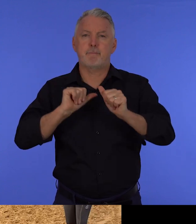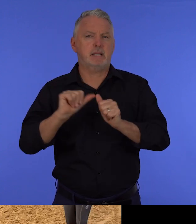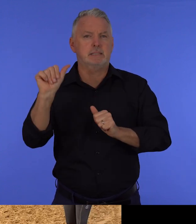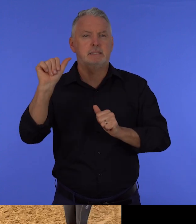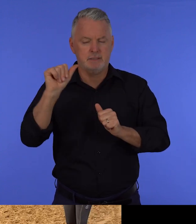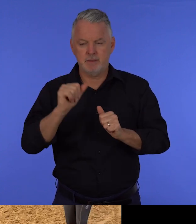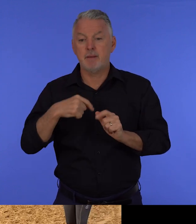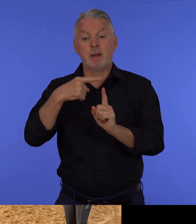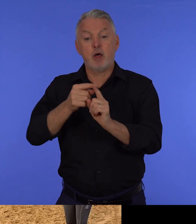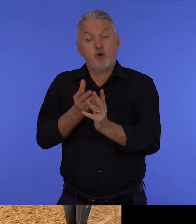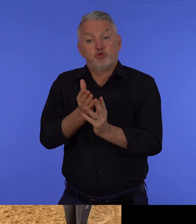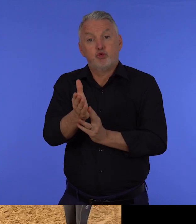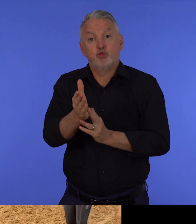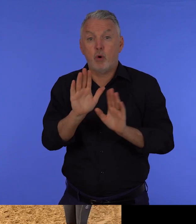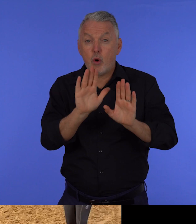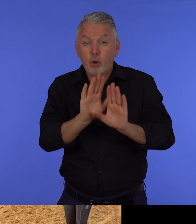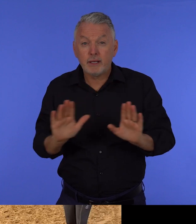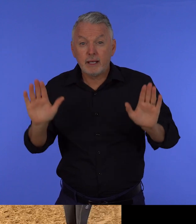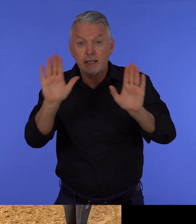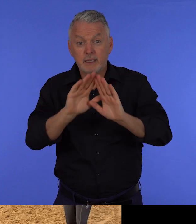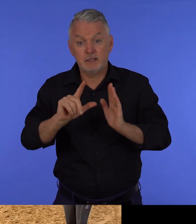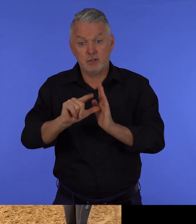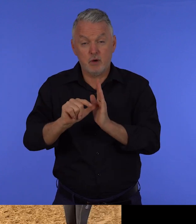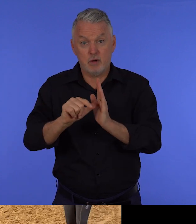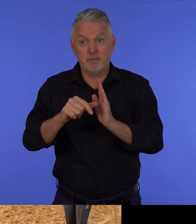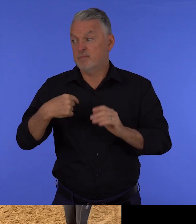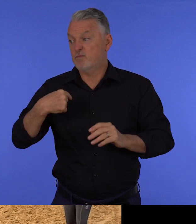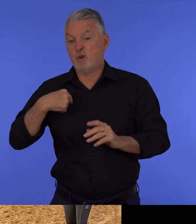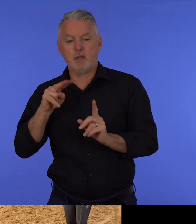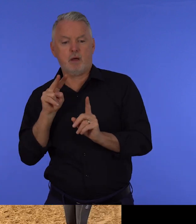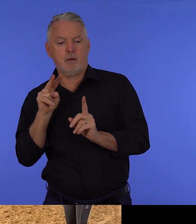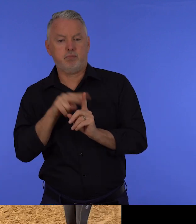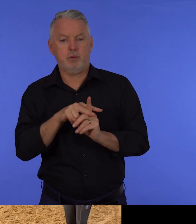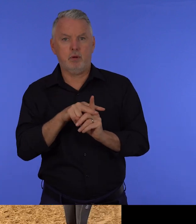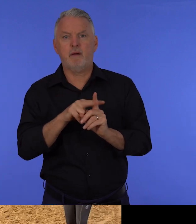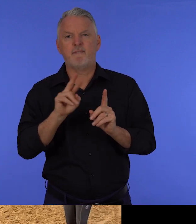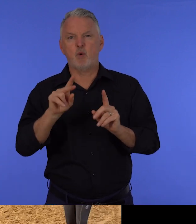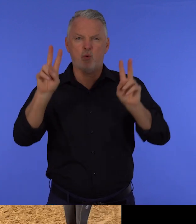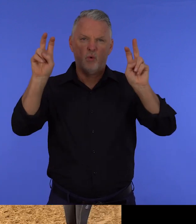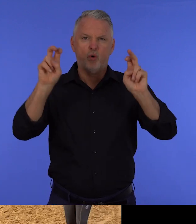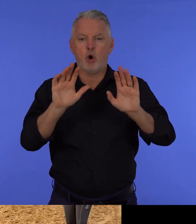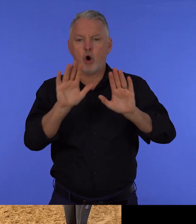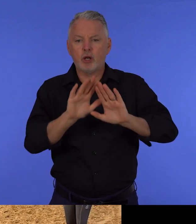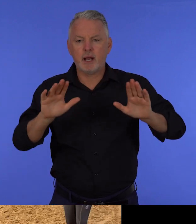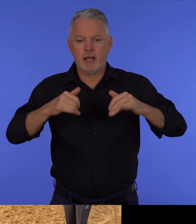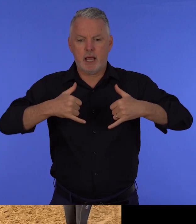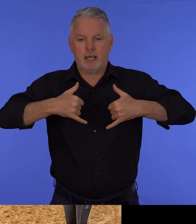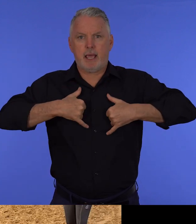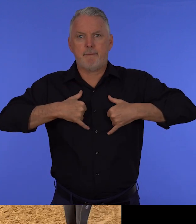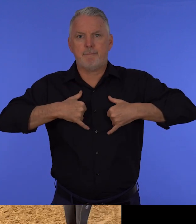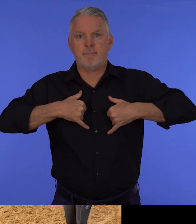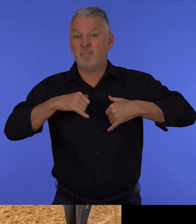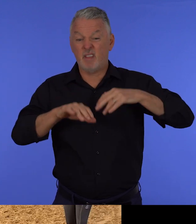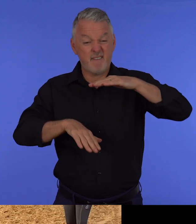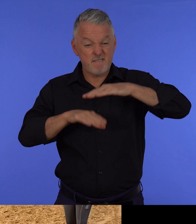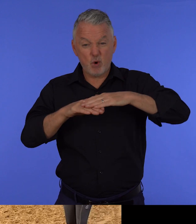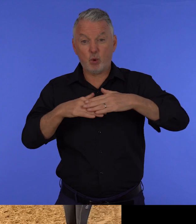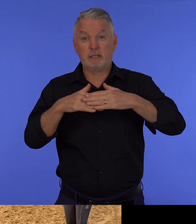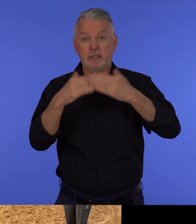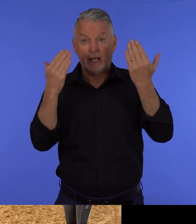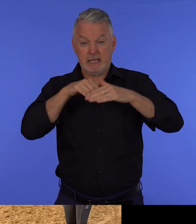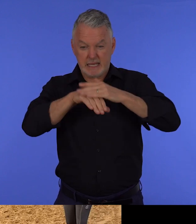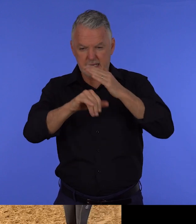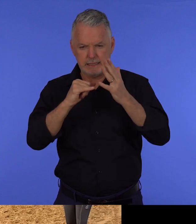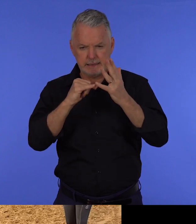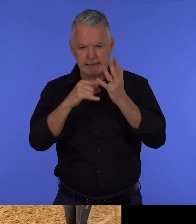is amazing with her. During the holidays, we also encourage her and we enroll her for